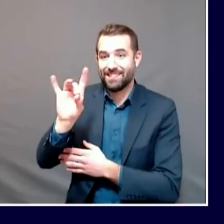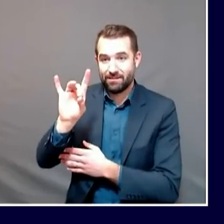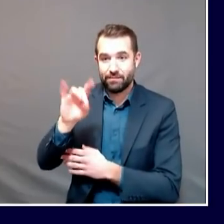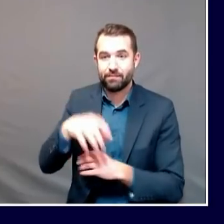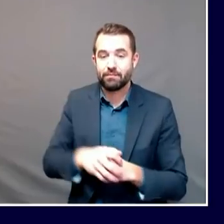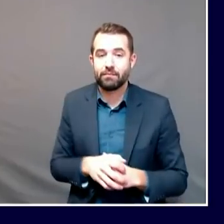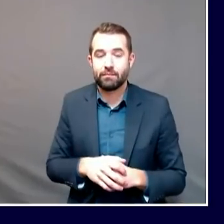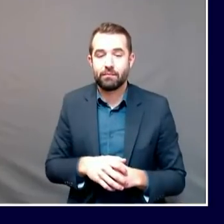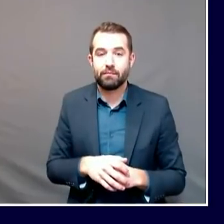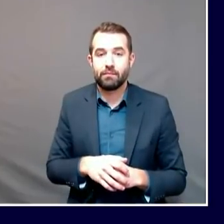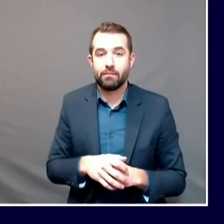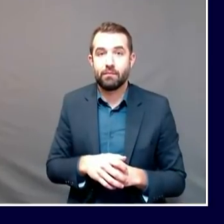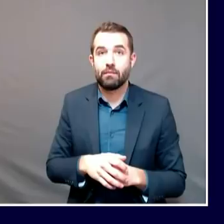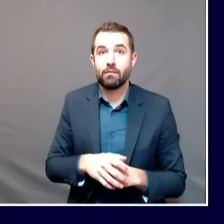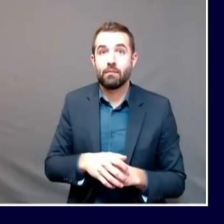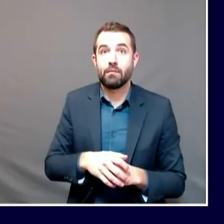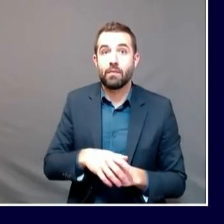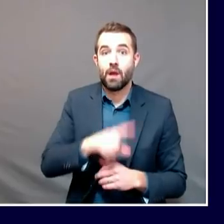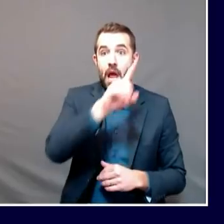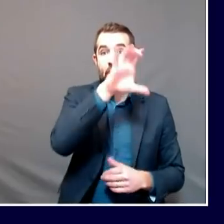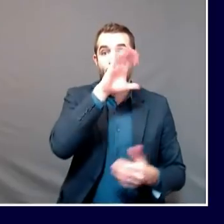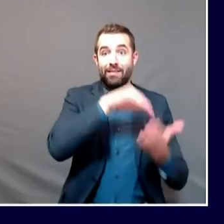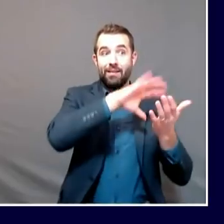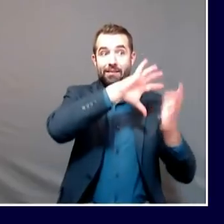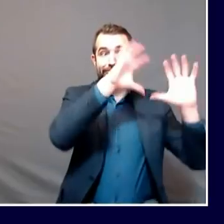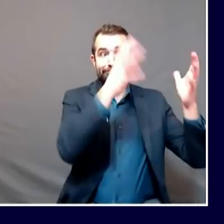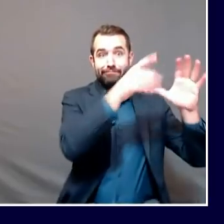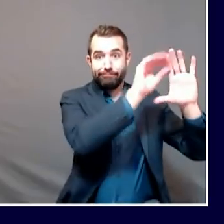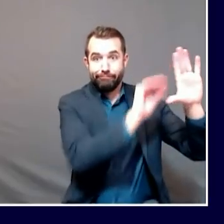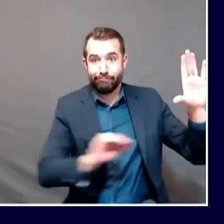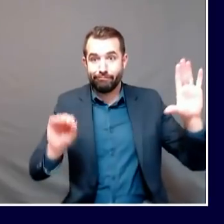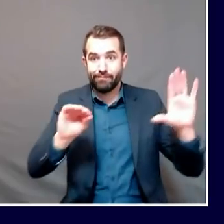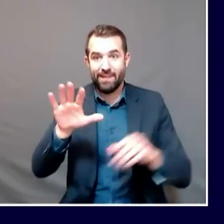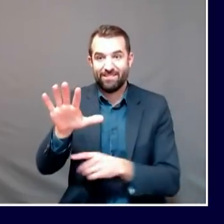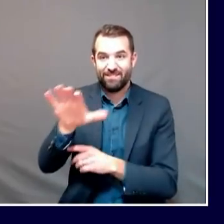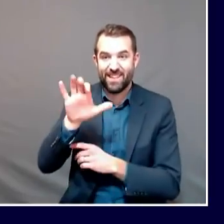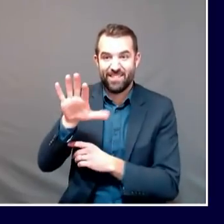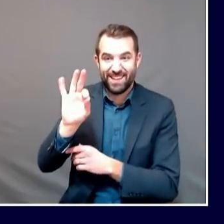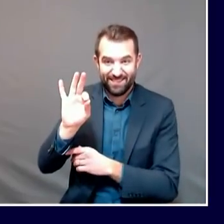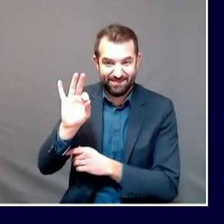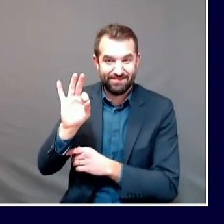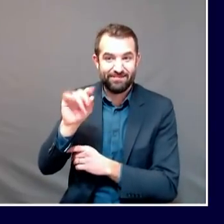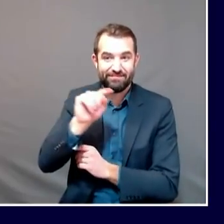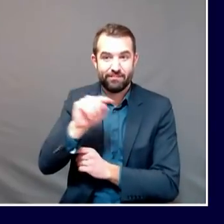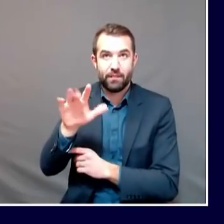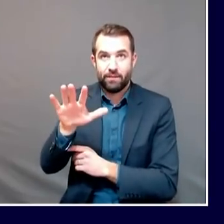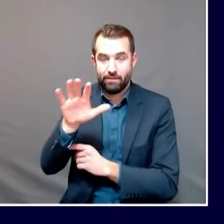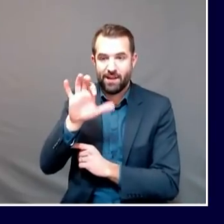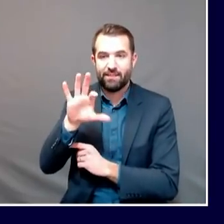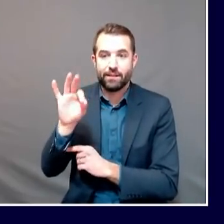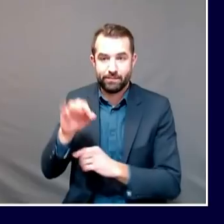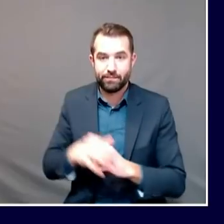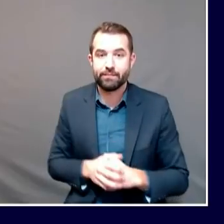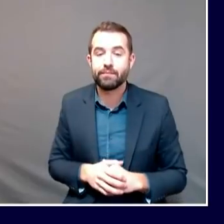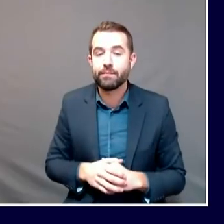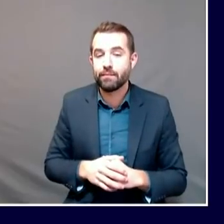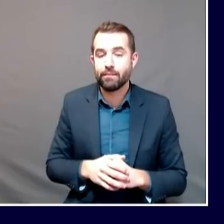PCR testing volume stands at 599 PCR tests for every 100,000